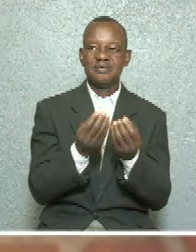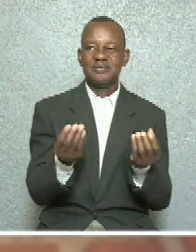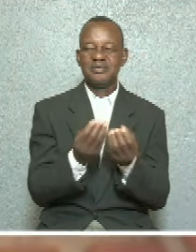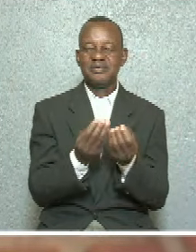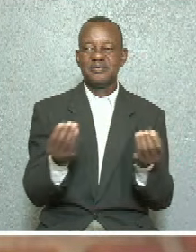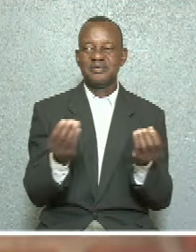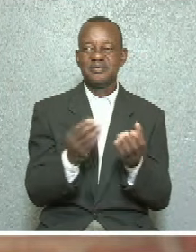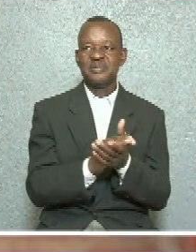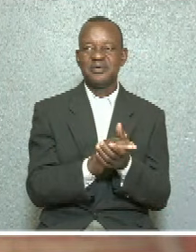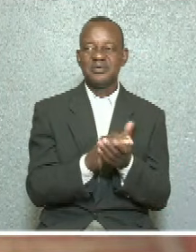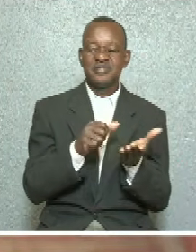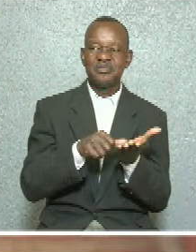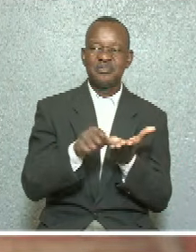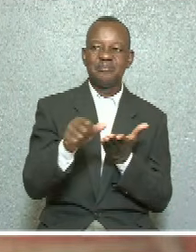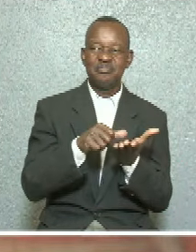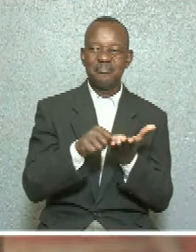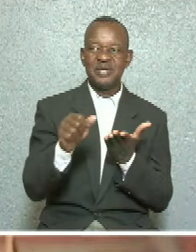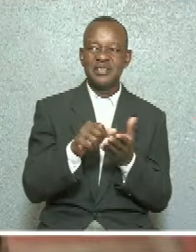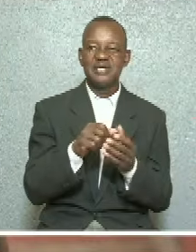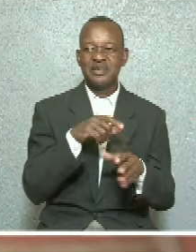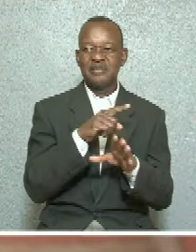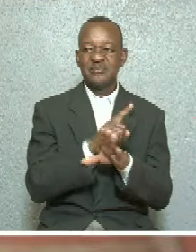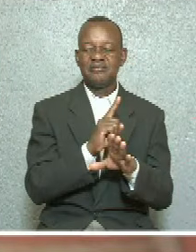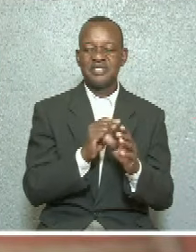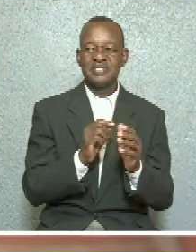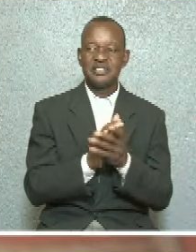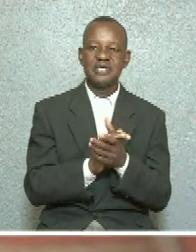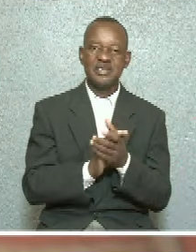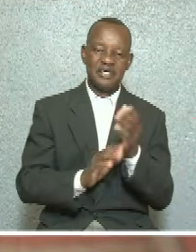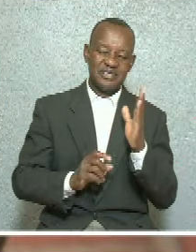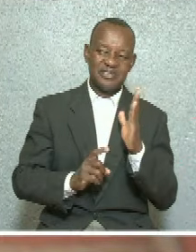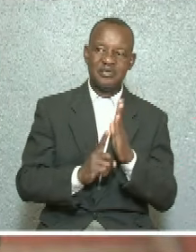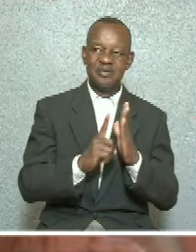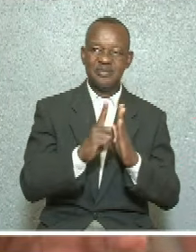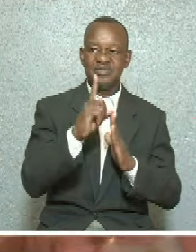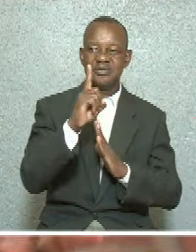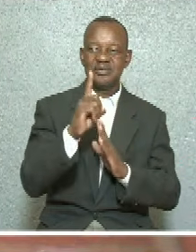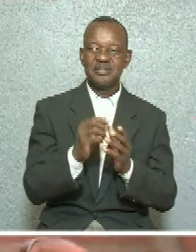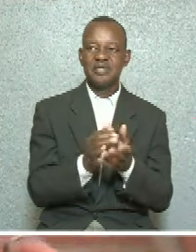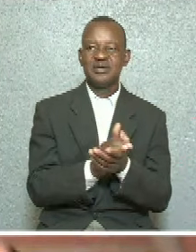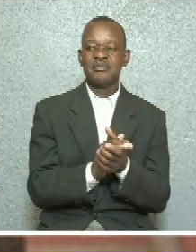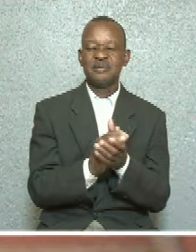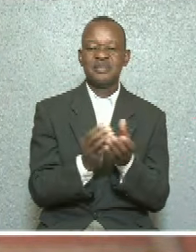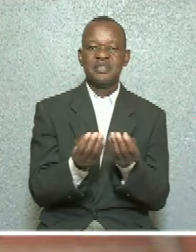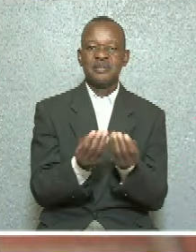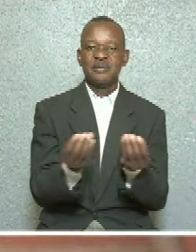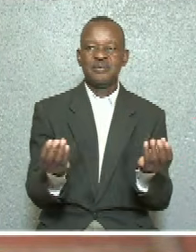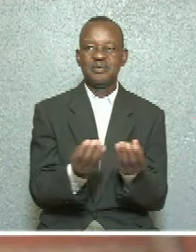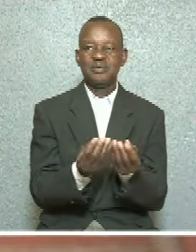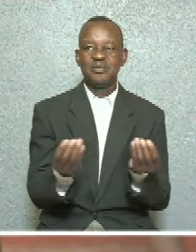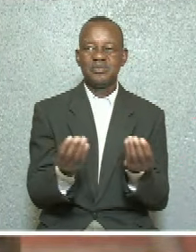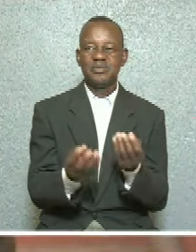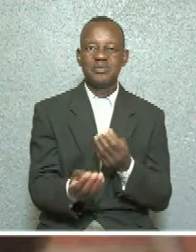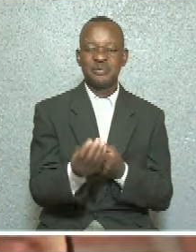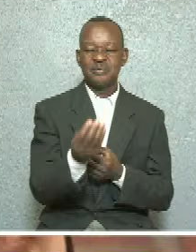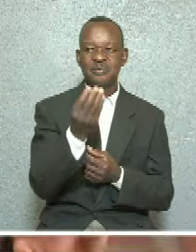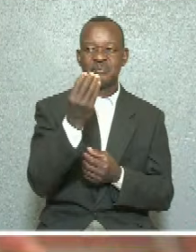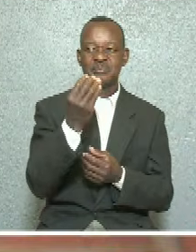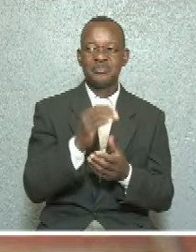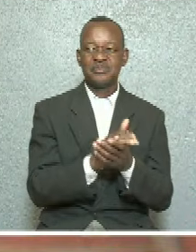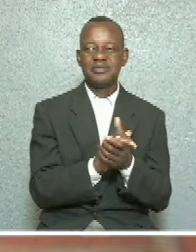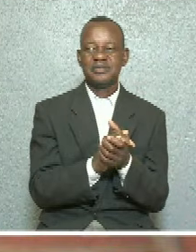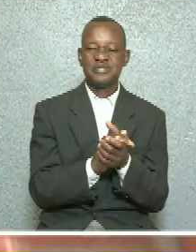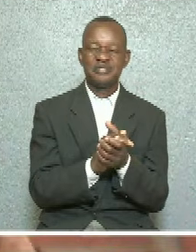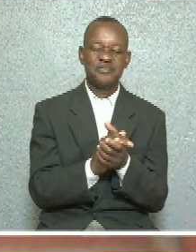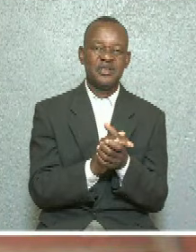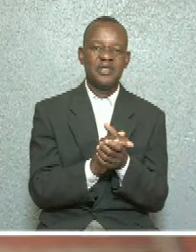that Pay was developed or created for kids from low-income backgrounds, kids that are really needing the